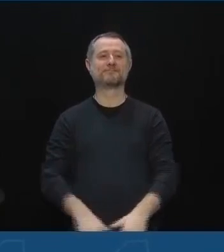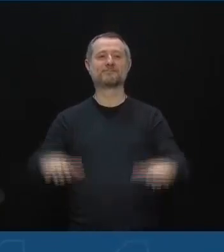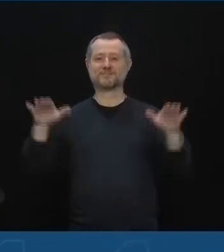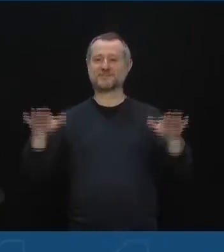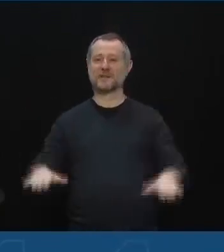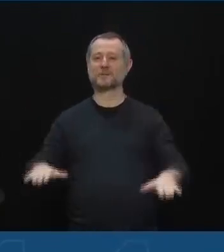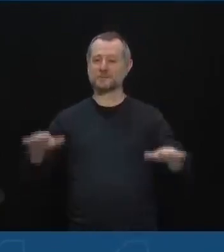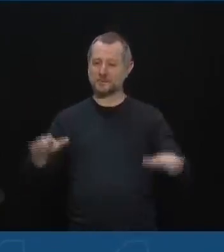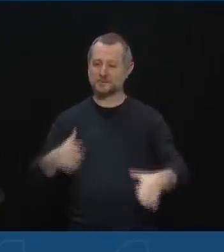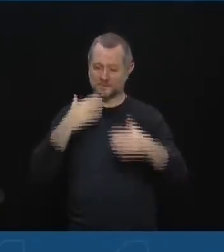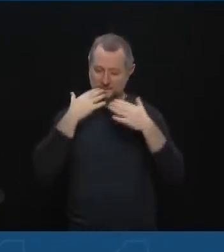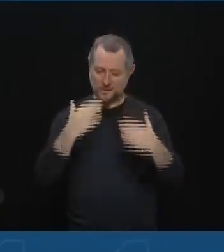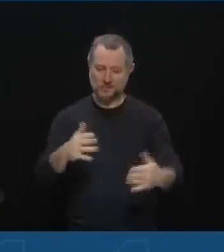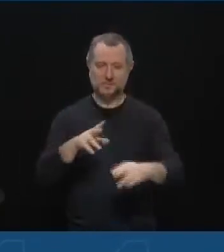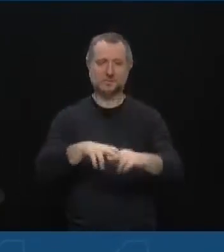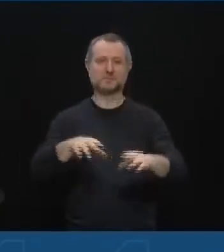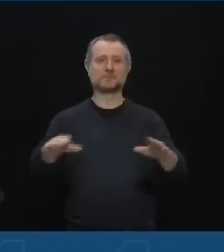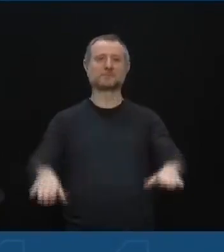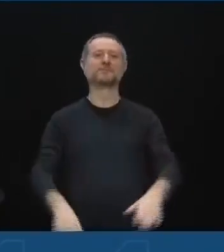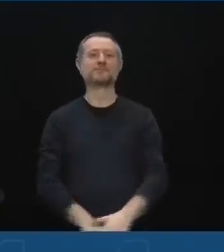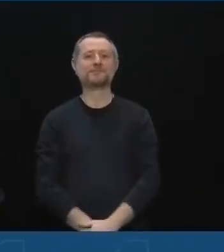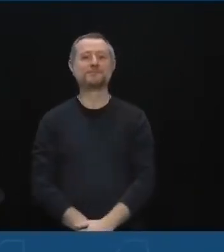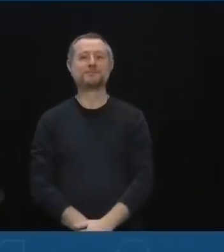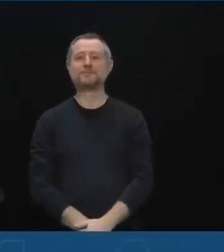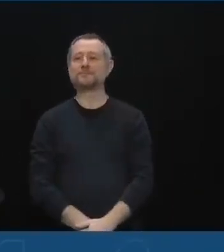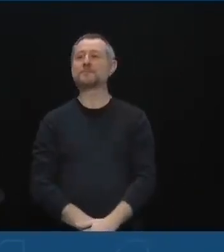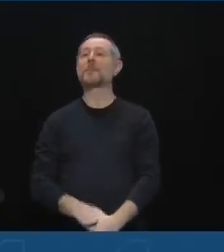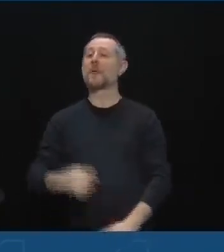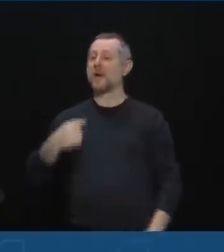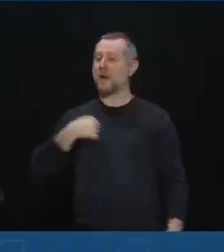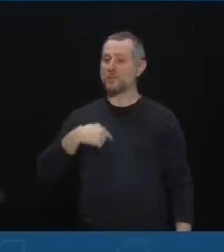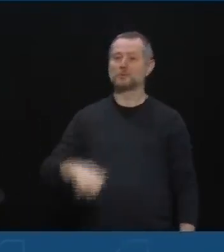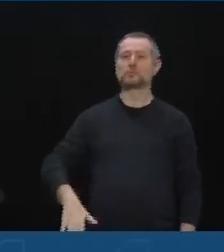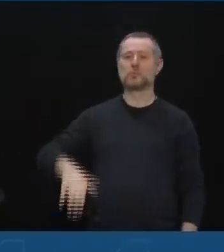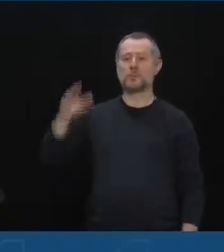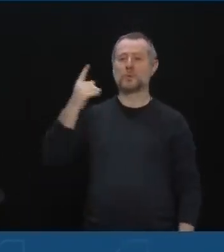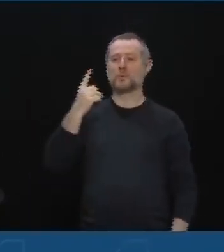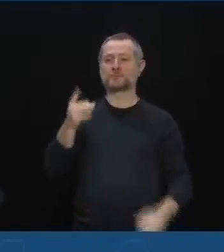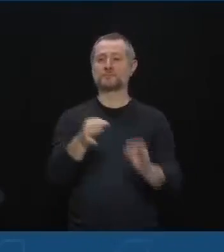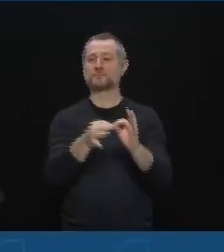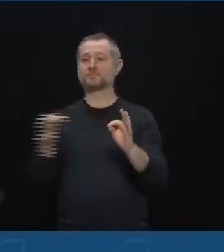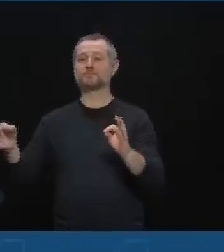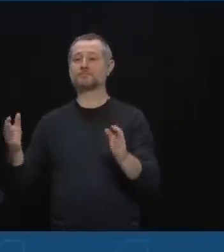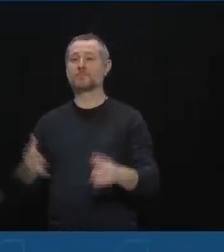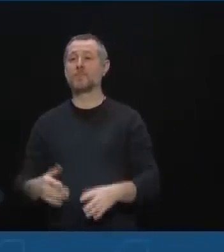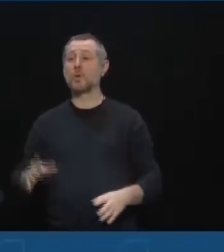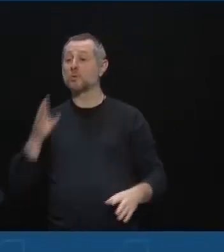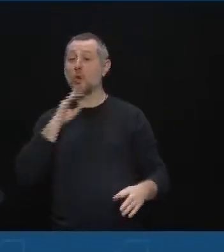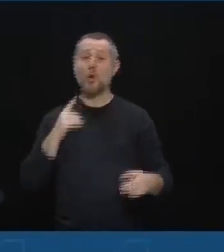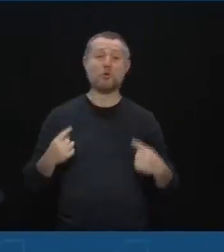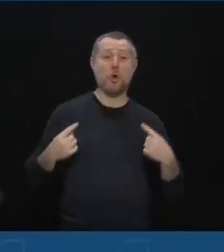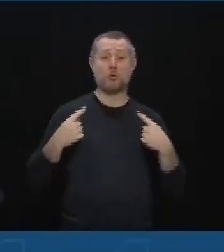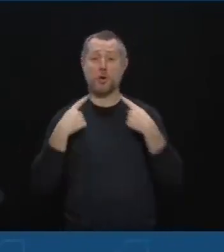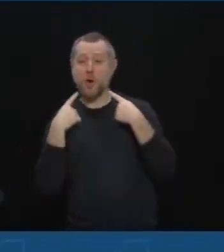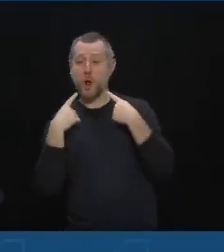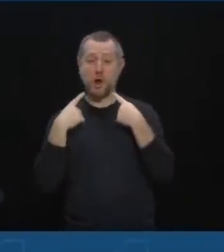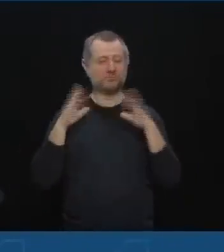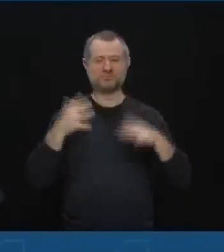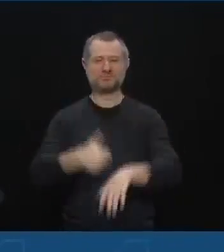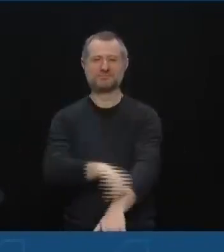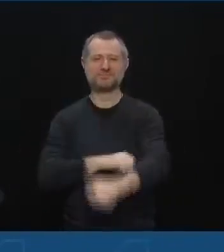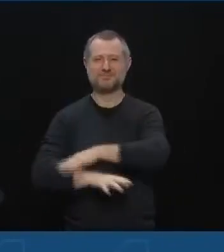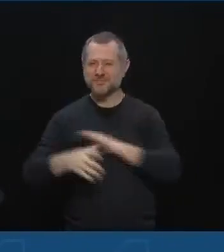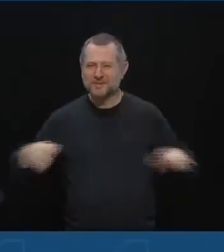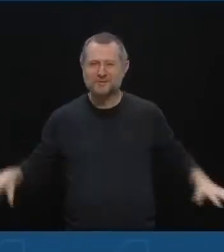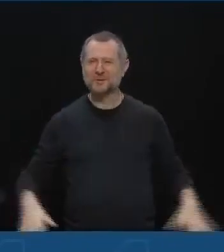Thank you. There was a saying growing up, don't talk about it, be about it. And I can tell you that Kathy Hochul